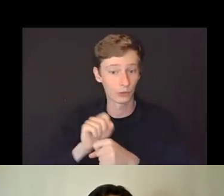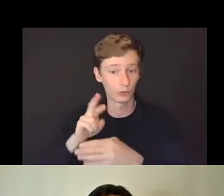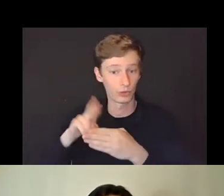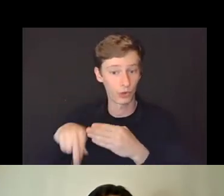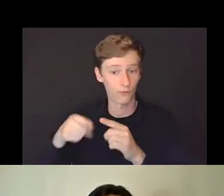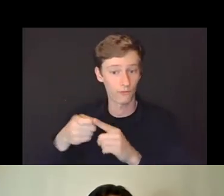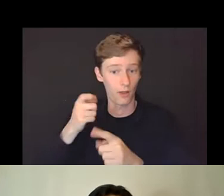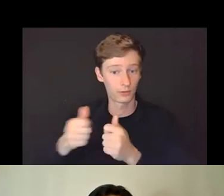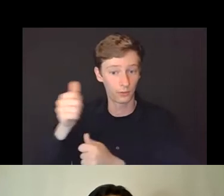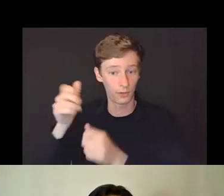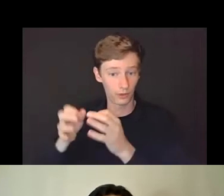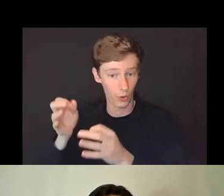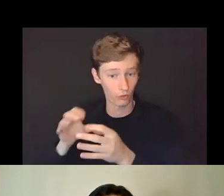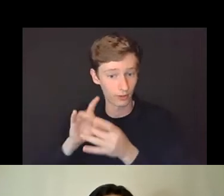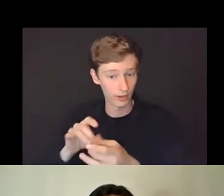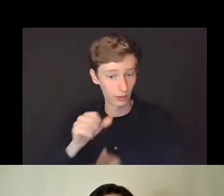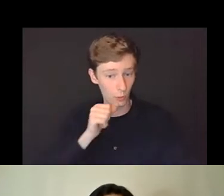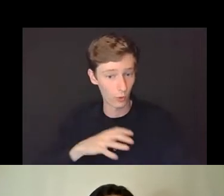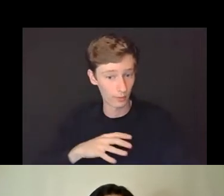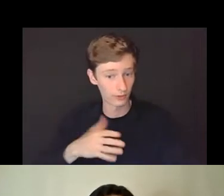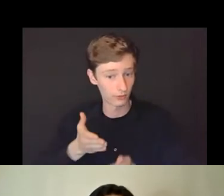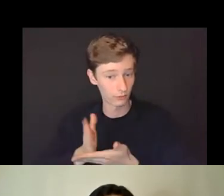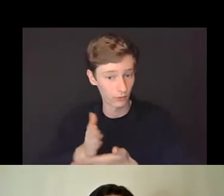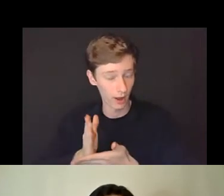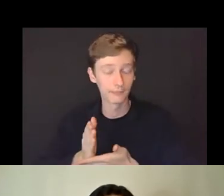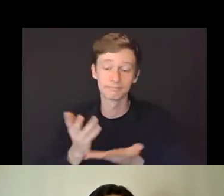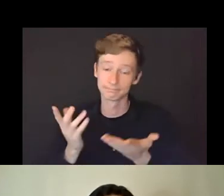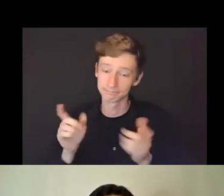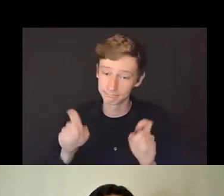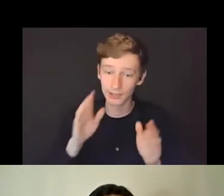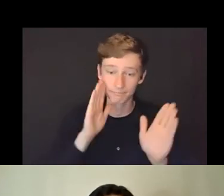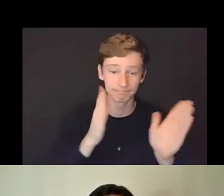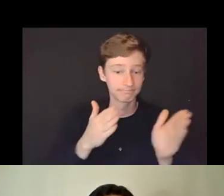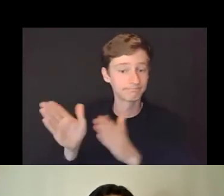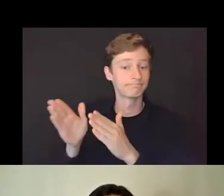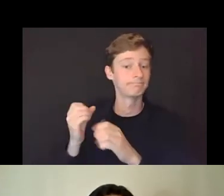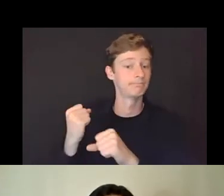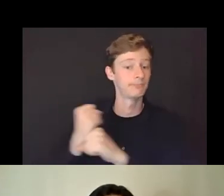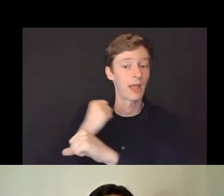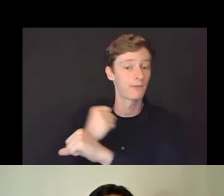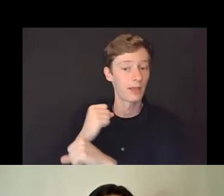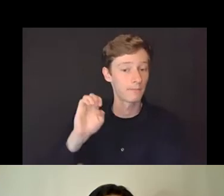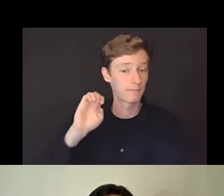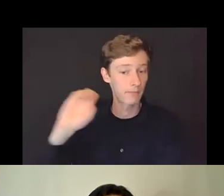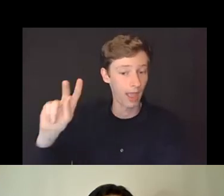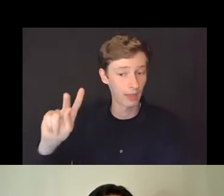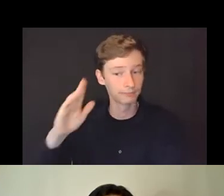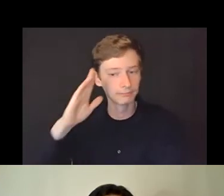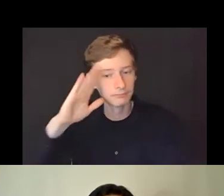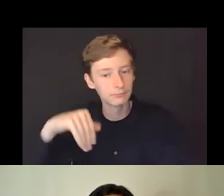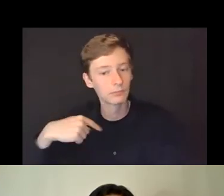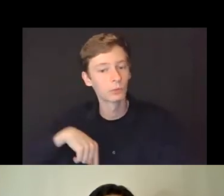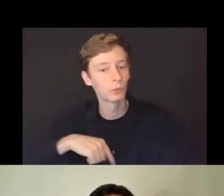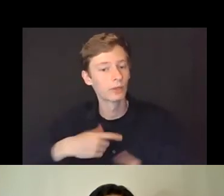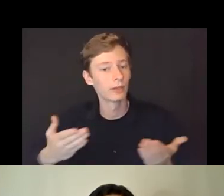rights, you know, we're going to have to pivot and punch. You know, right now, Virginia, you know, we will still